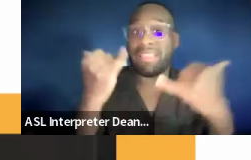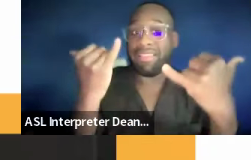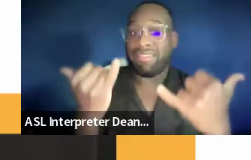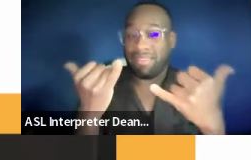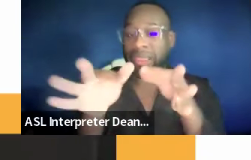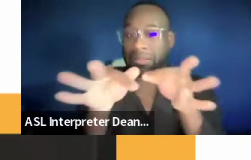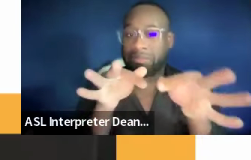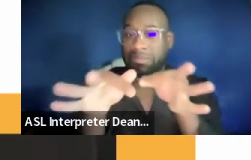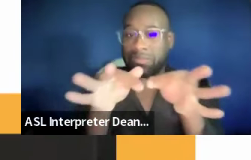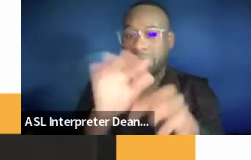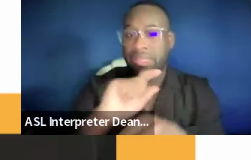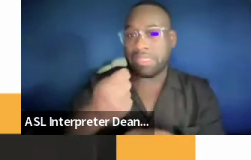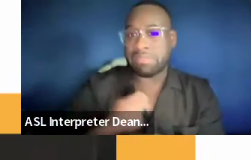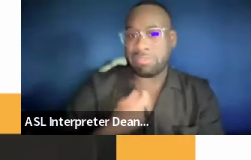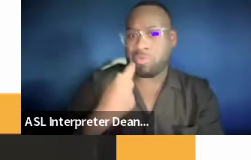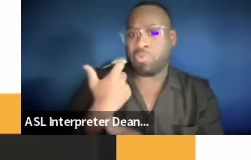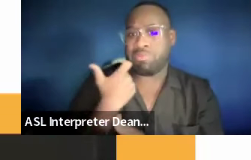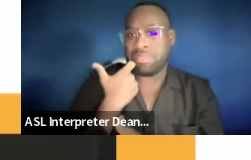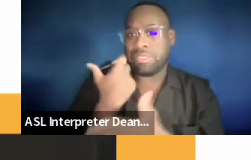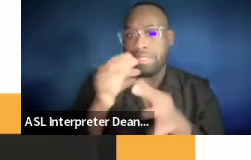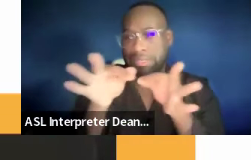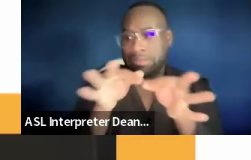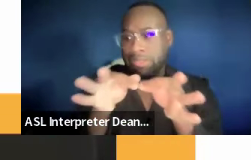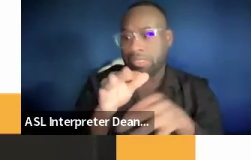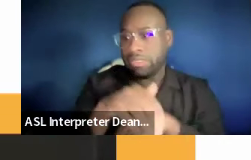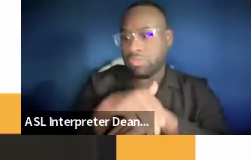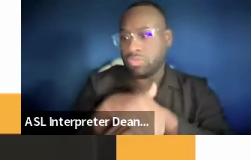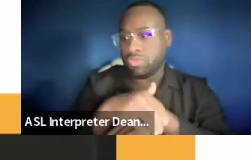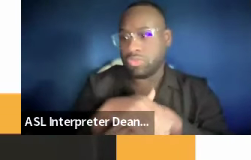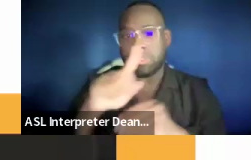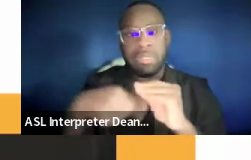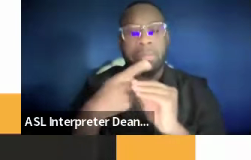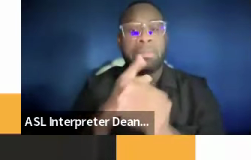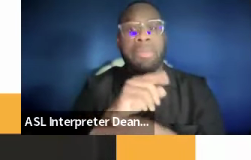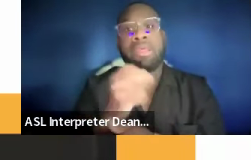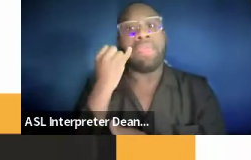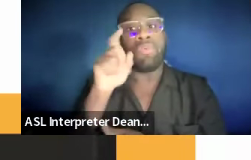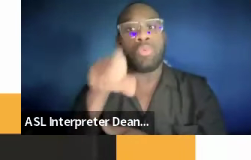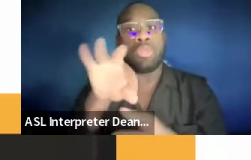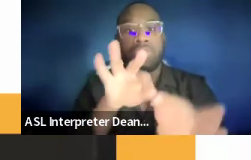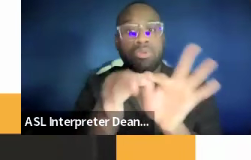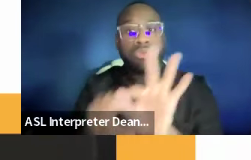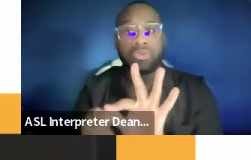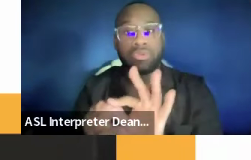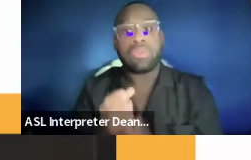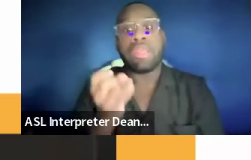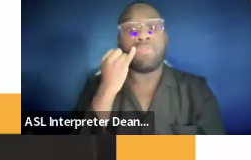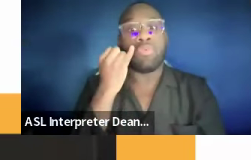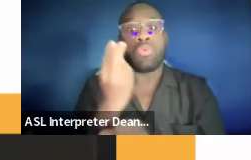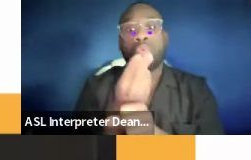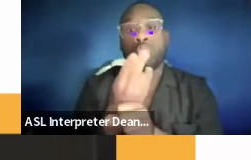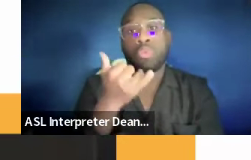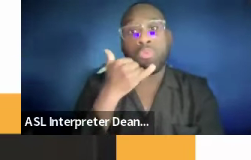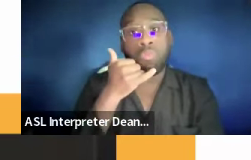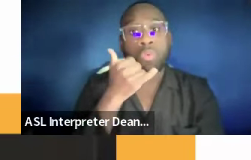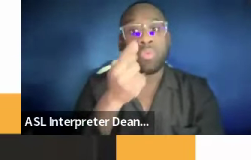necesitan interpretación, tiene que estar abajo de su computadora o de su teléfono. Van a mirar este icono que